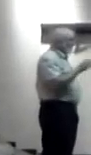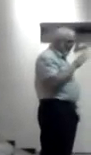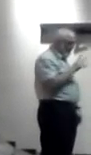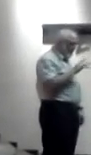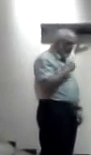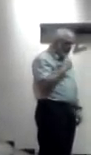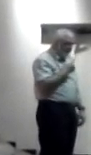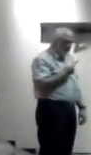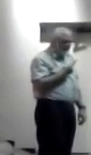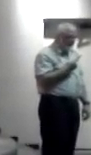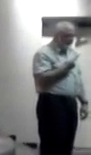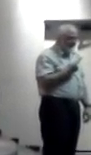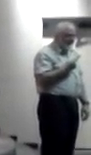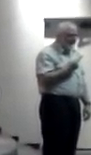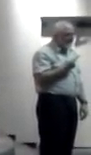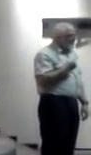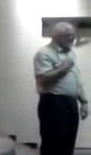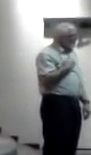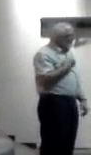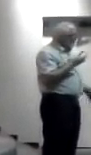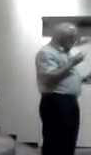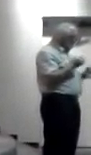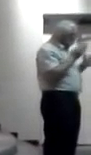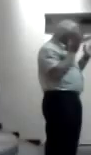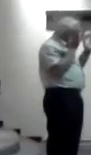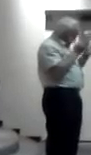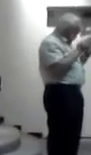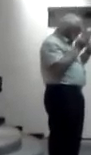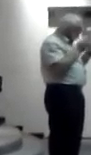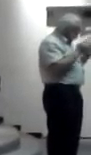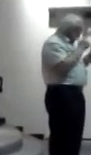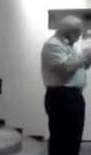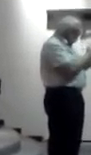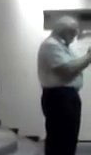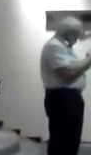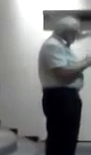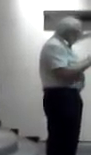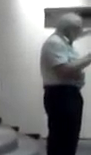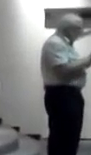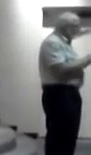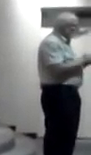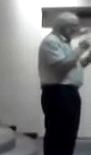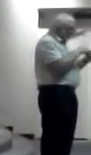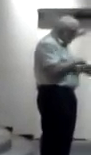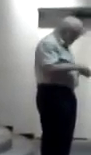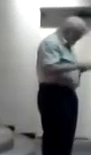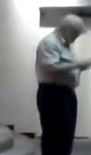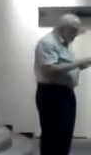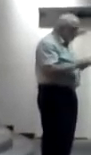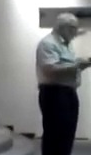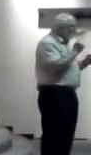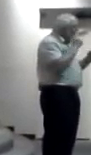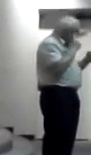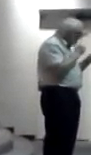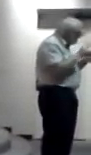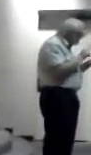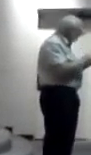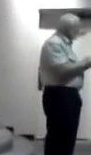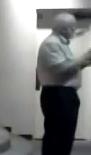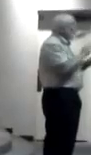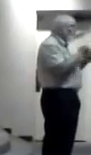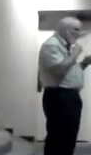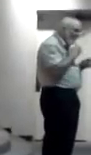And so Paul says, I want you to pay attention to what your hands are doing, and I want you to pay attention to what your feet are doing, and what your eyes